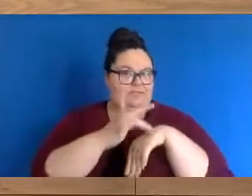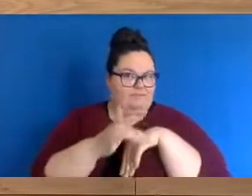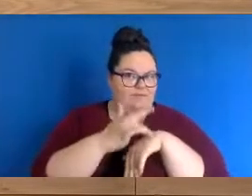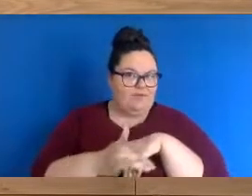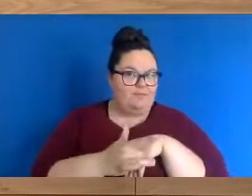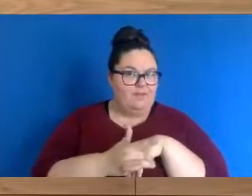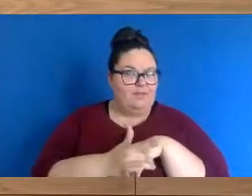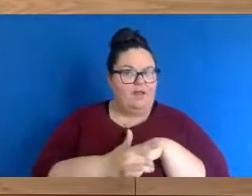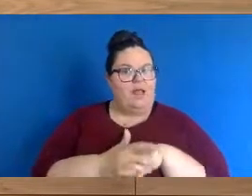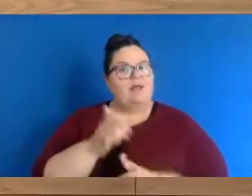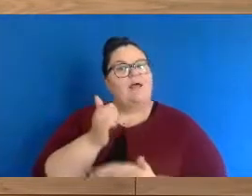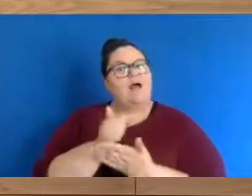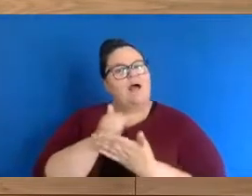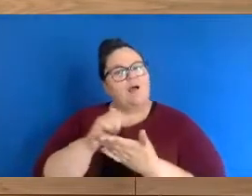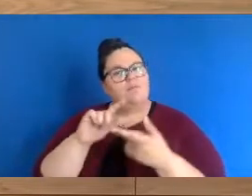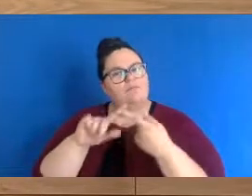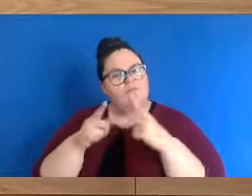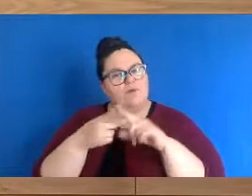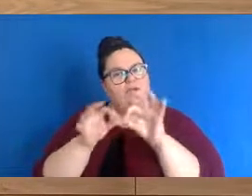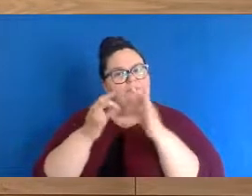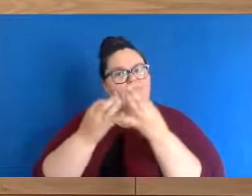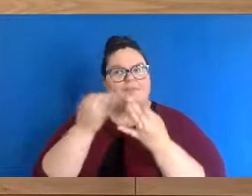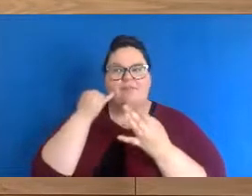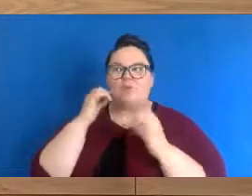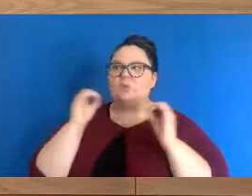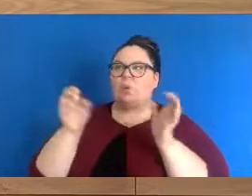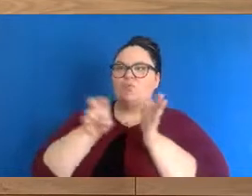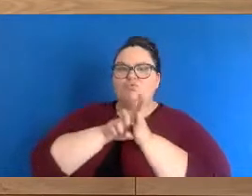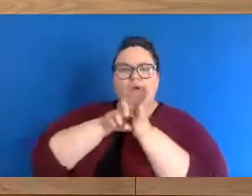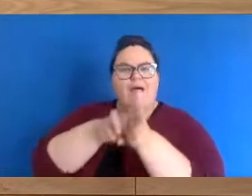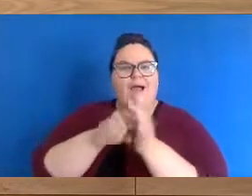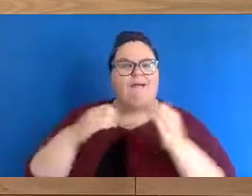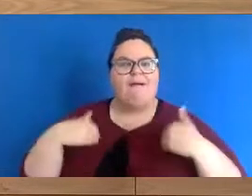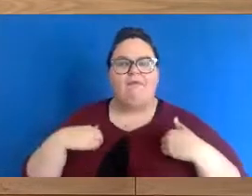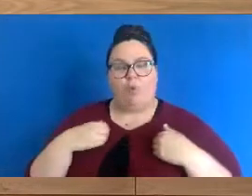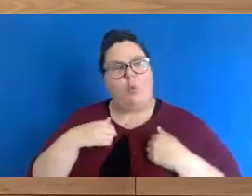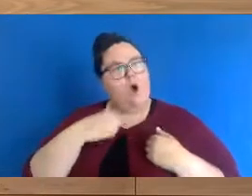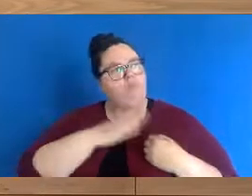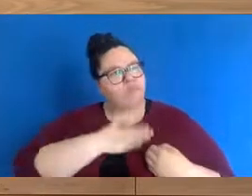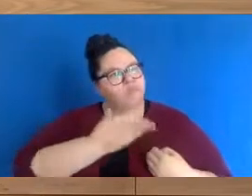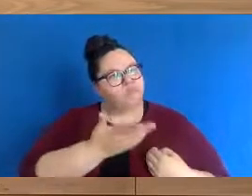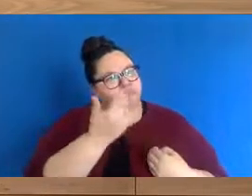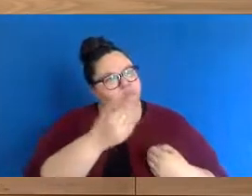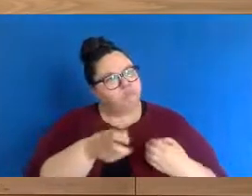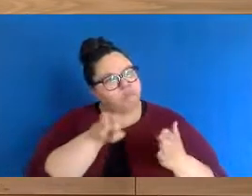your family members and your friends with transportation options and keep encouraging them.